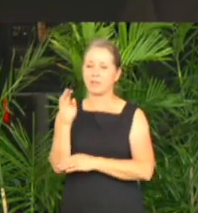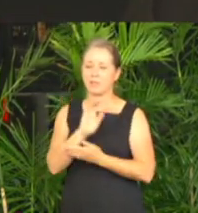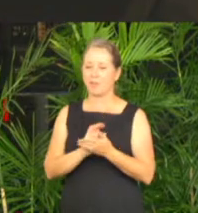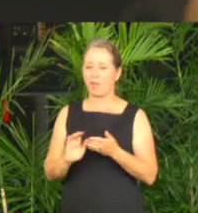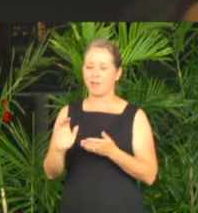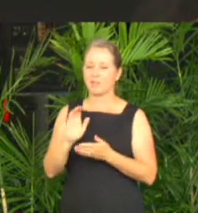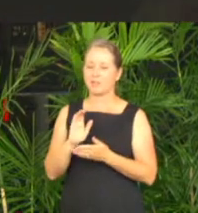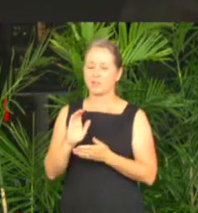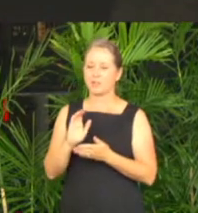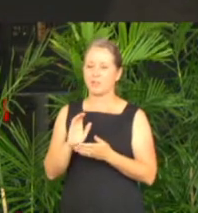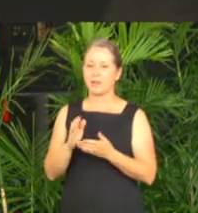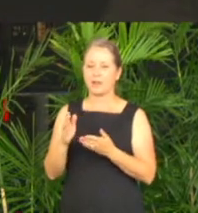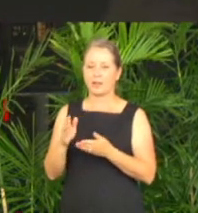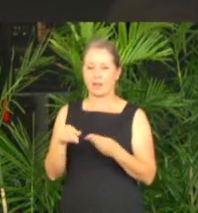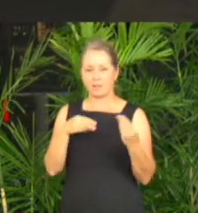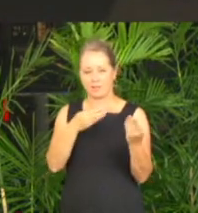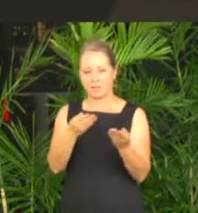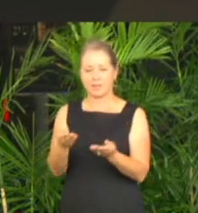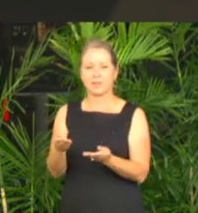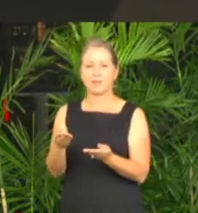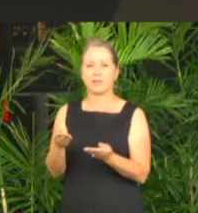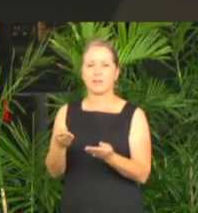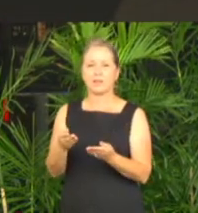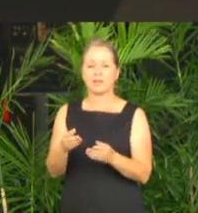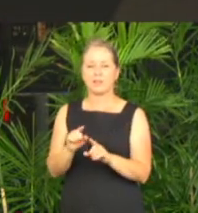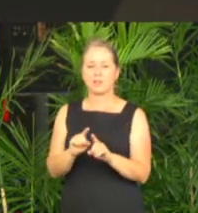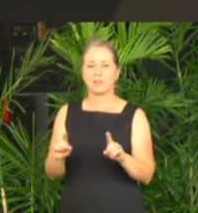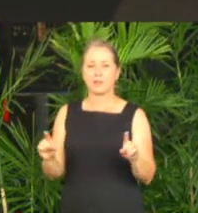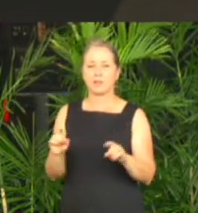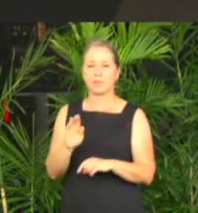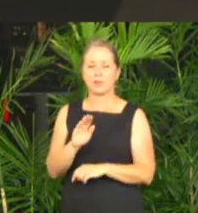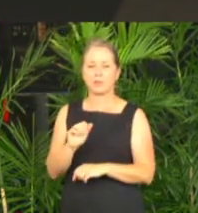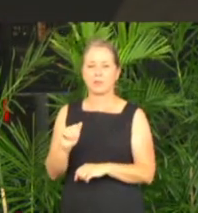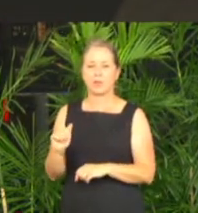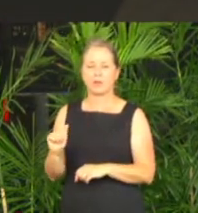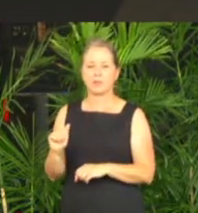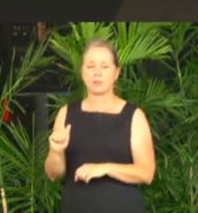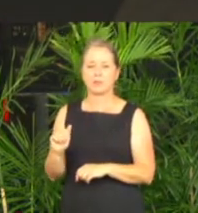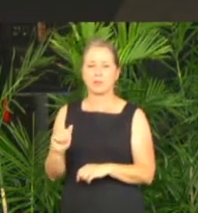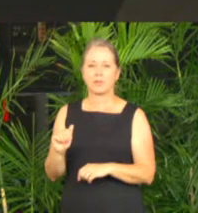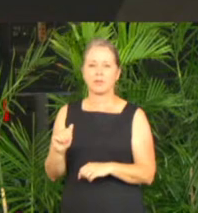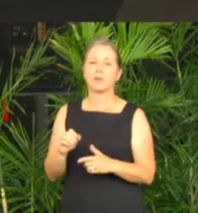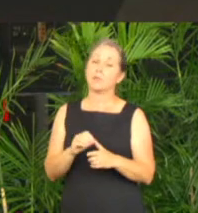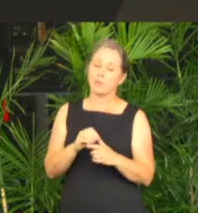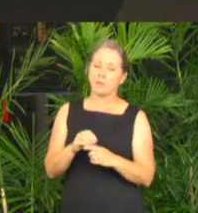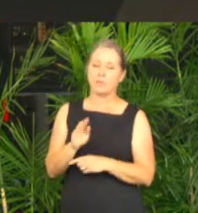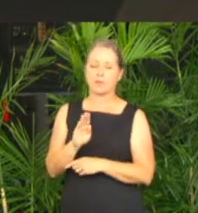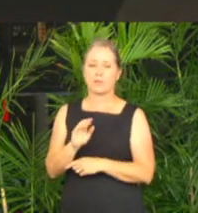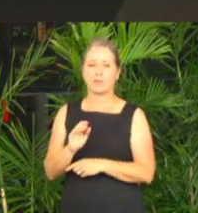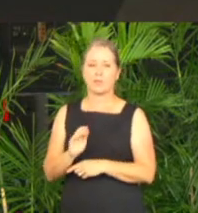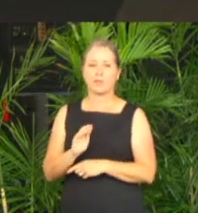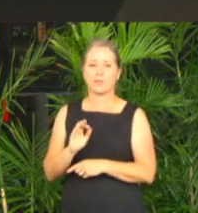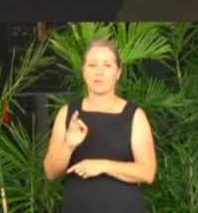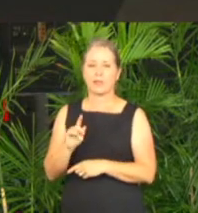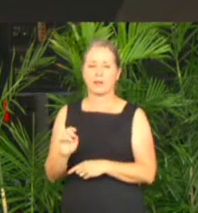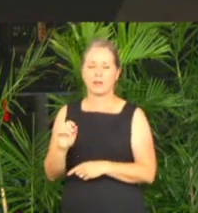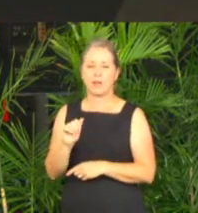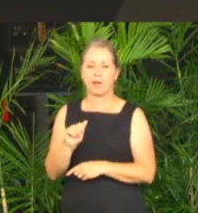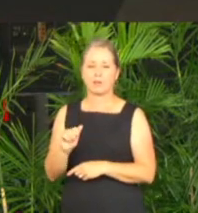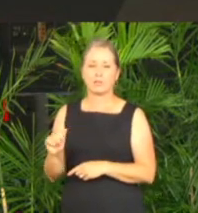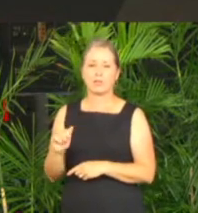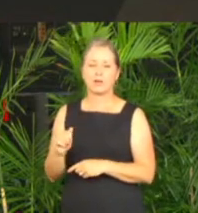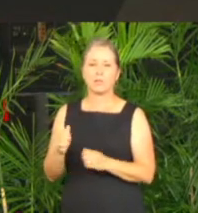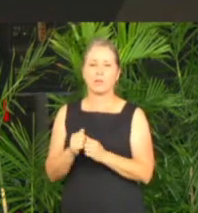College, I hereby confer upon you the degree of Bachelor of Arts and or Bachelor of Fine Arts with